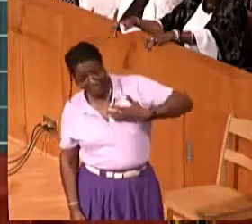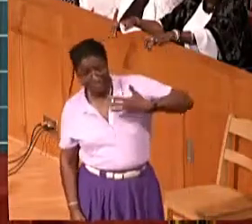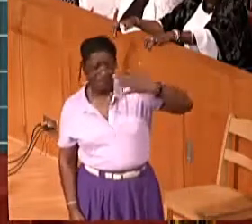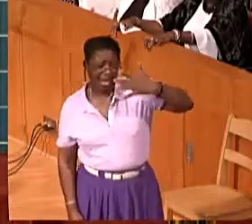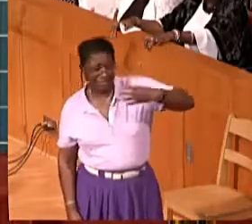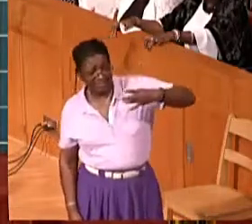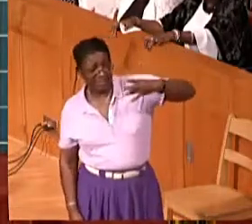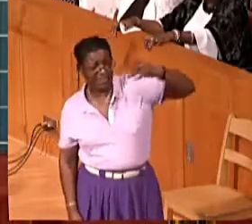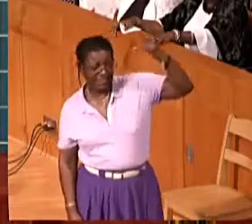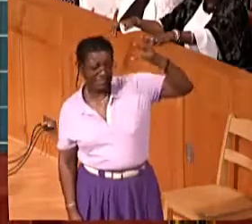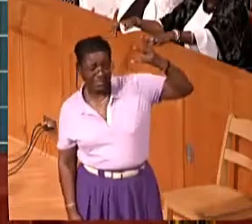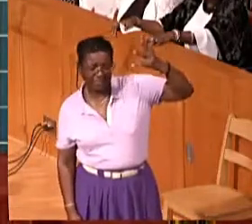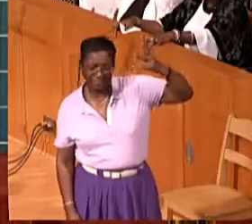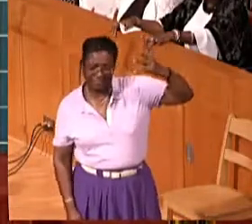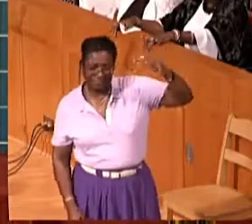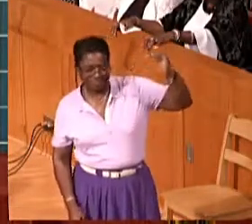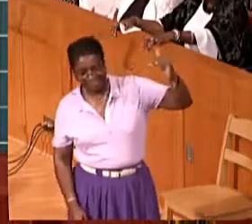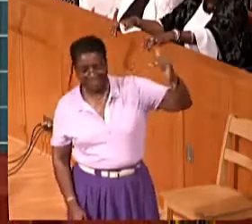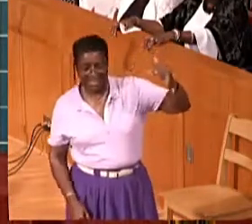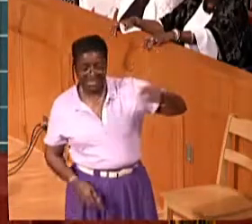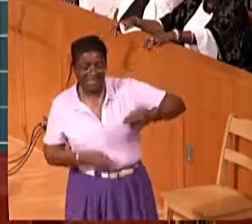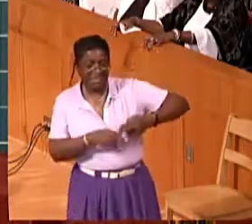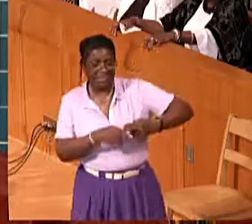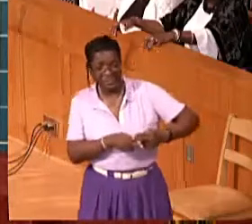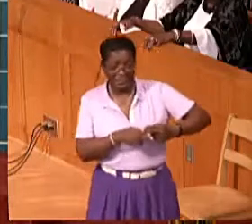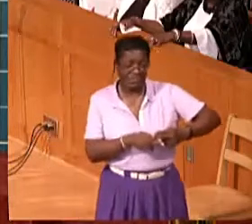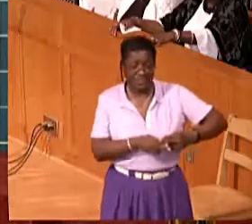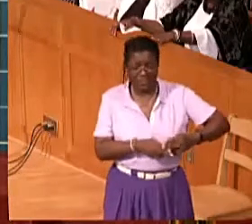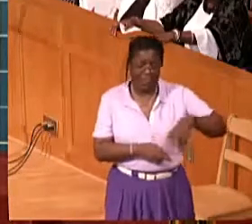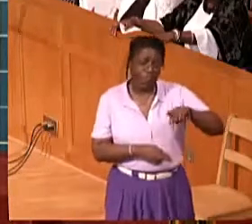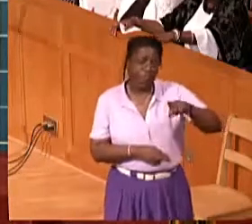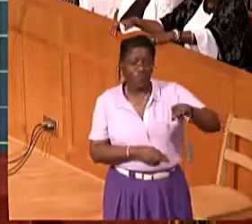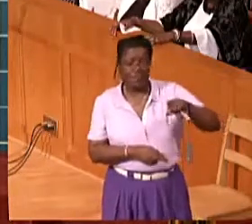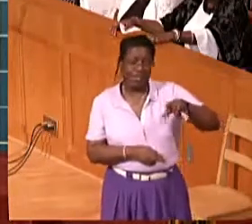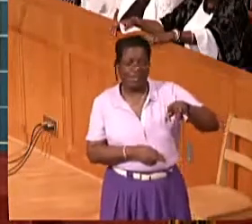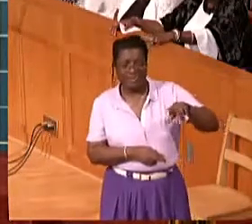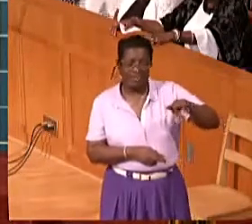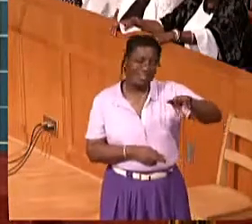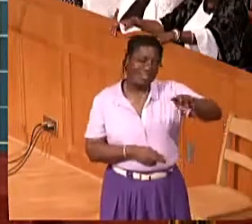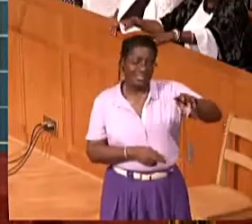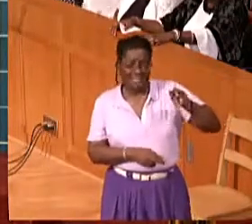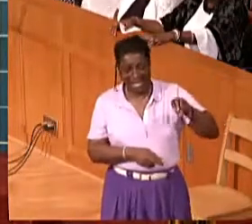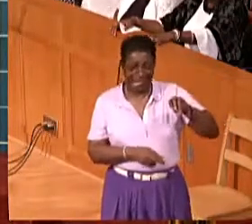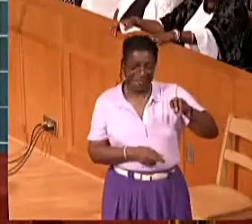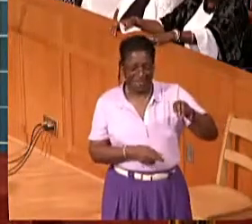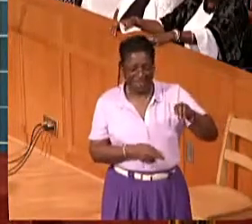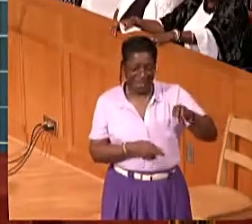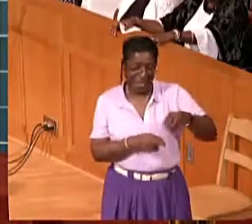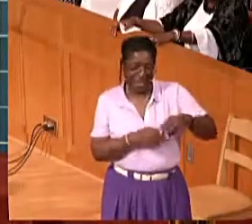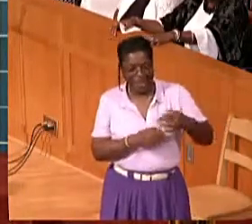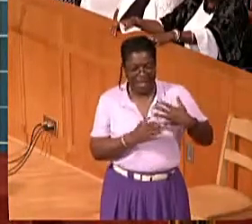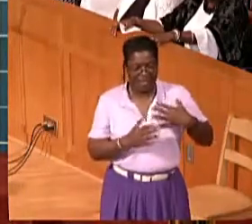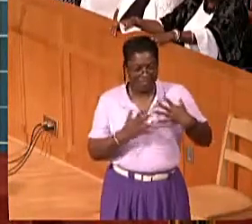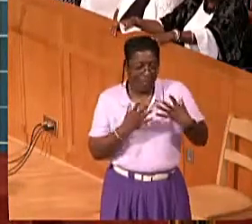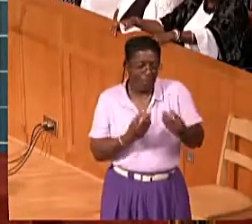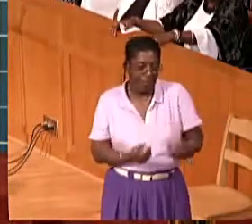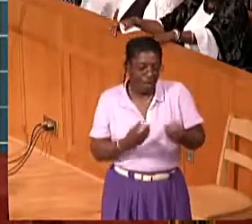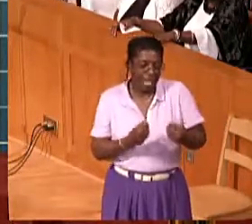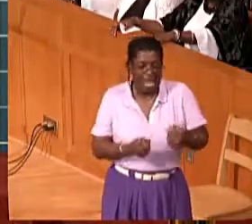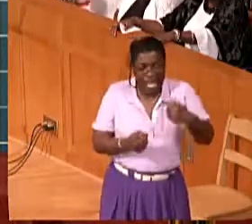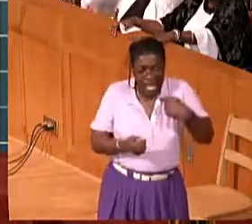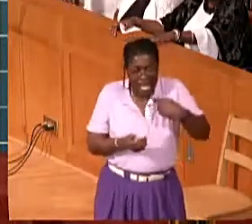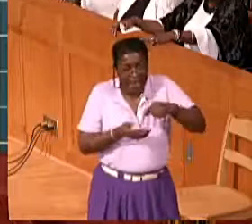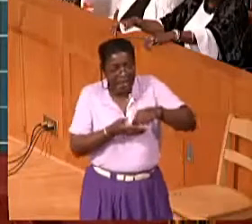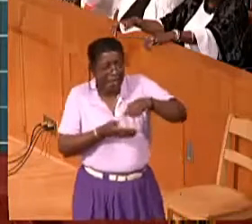weigh 200 pounds. I only weigh 170 pounds when I'm soaking wet. I got to pay somebody to take care of my hair. I